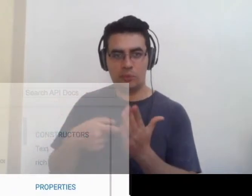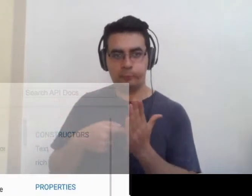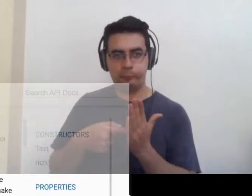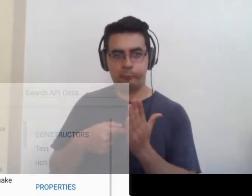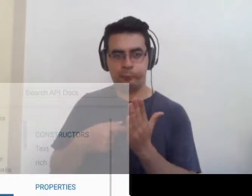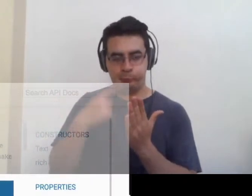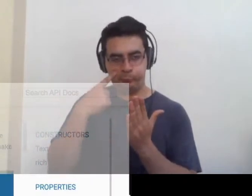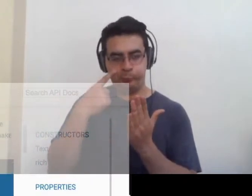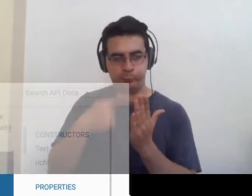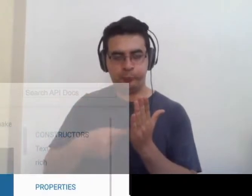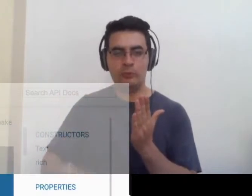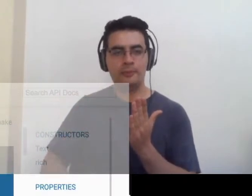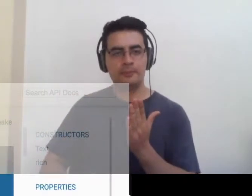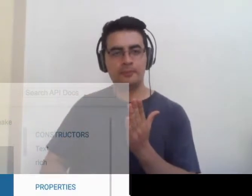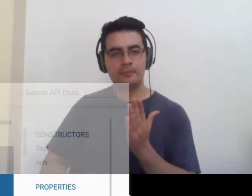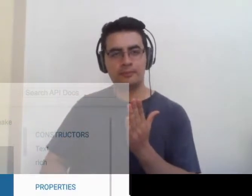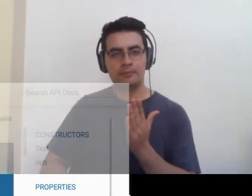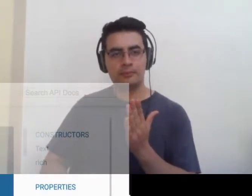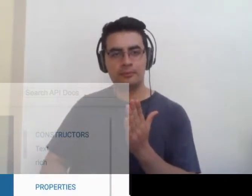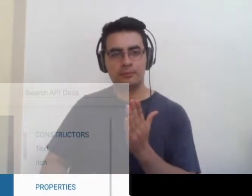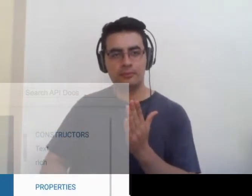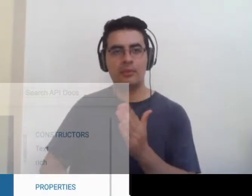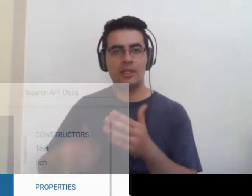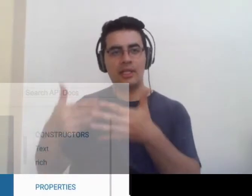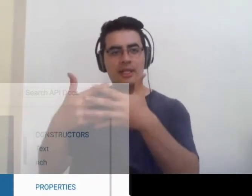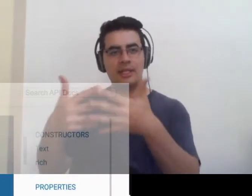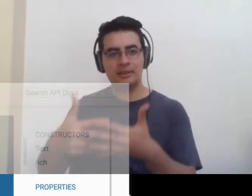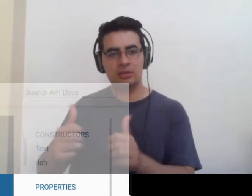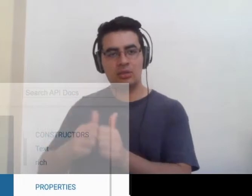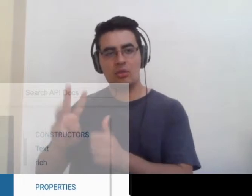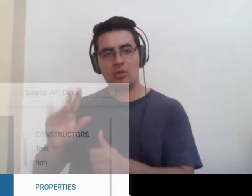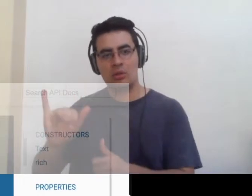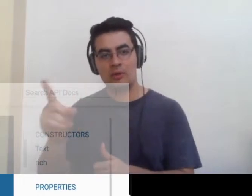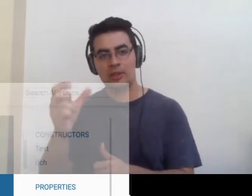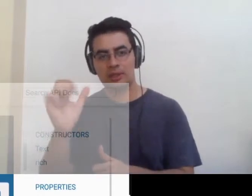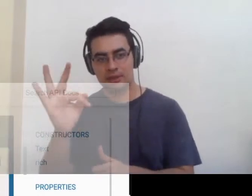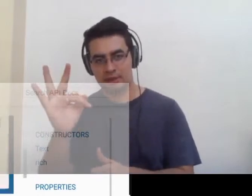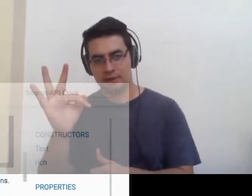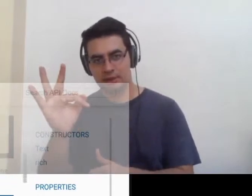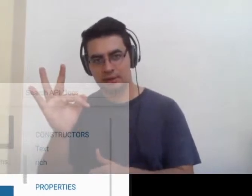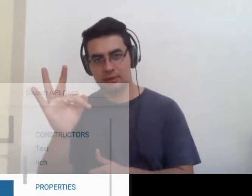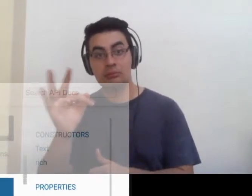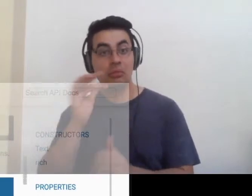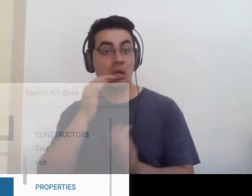And here we have the text widget. There are even examples of how to use it.